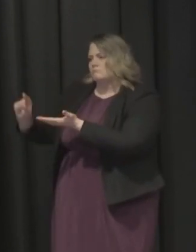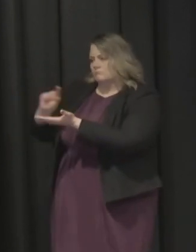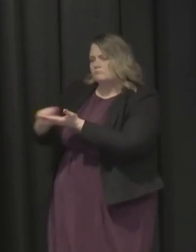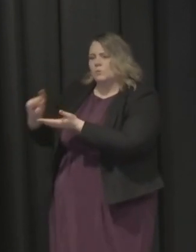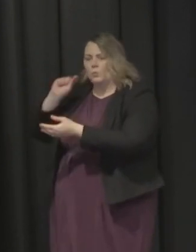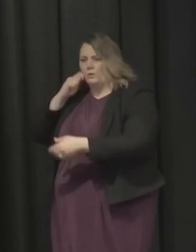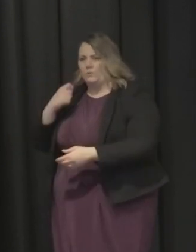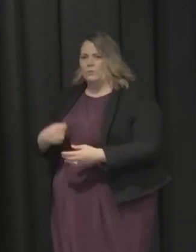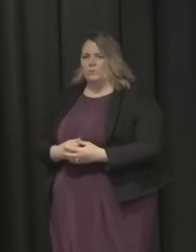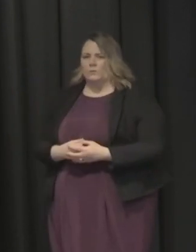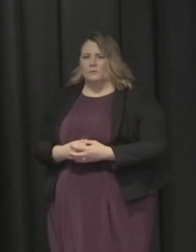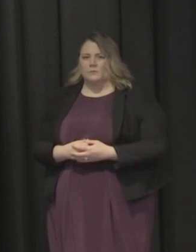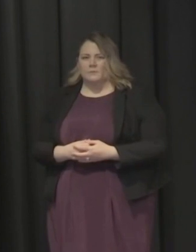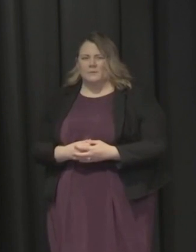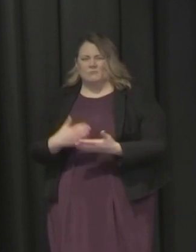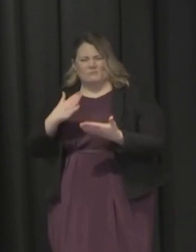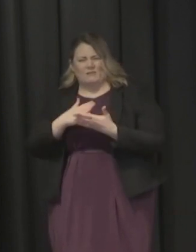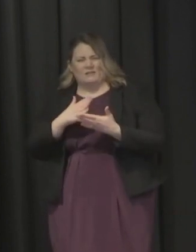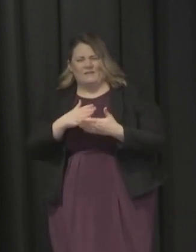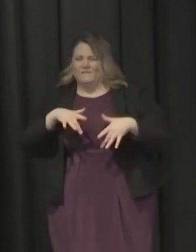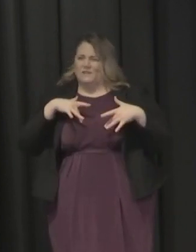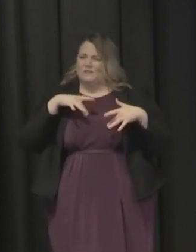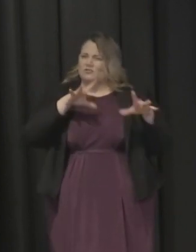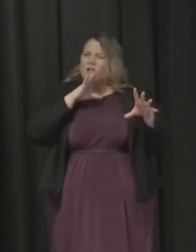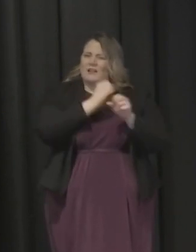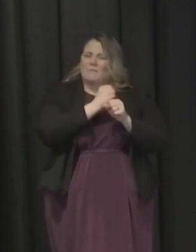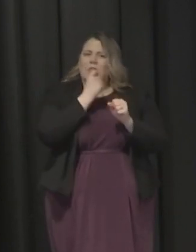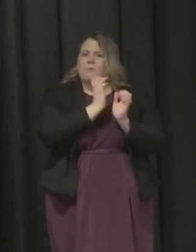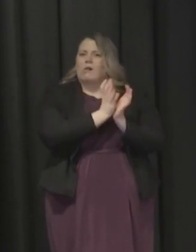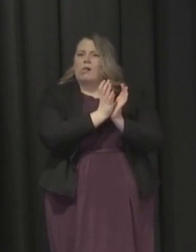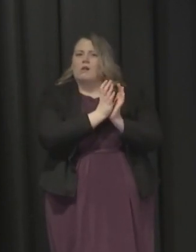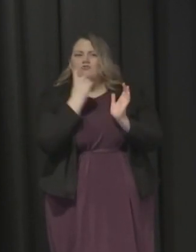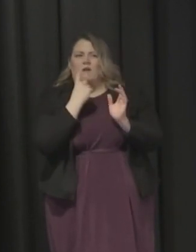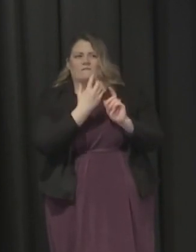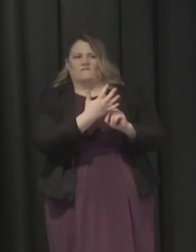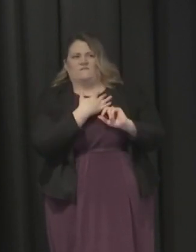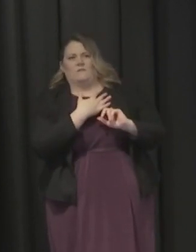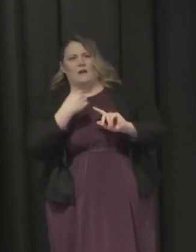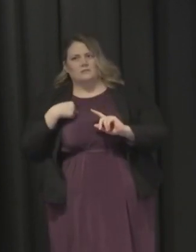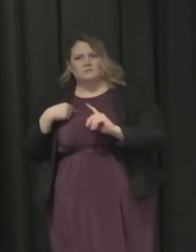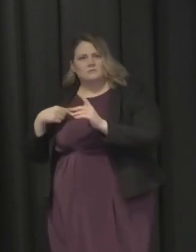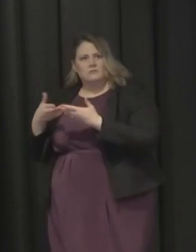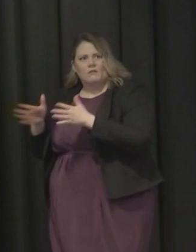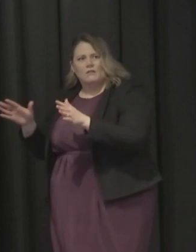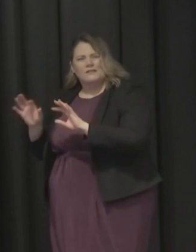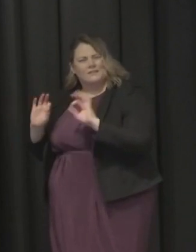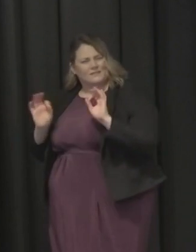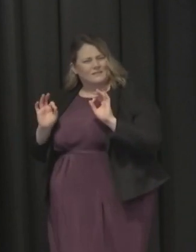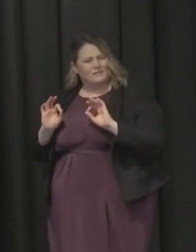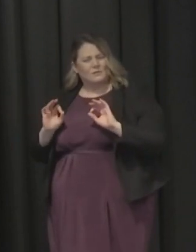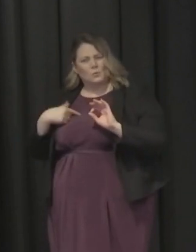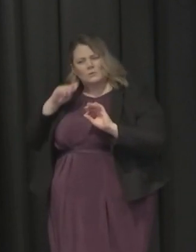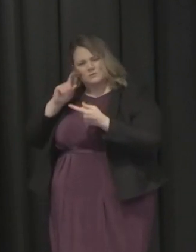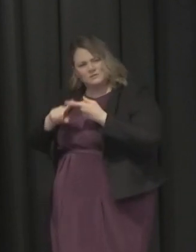mean-spirited approach towards supporting industries that need help. We will always make the right